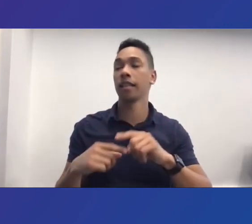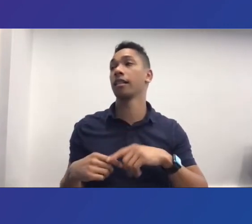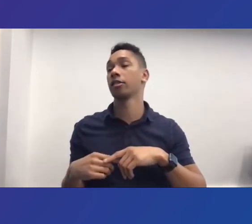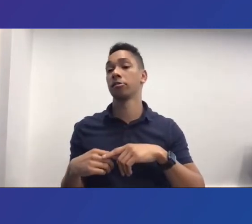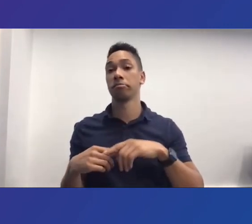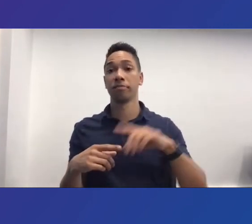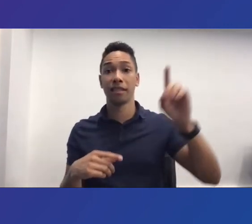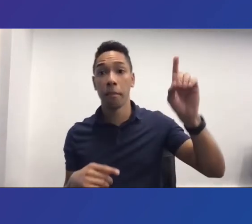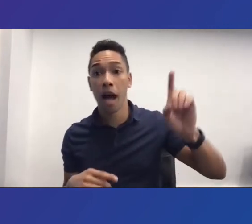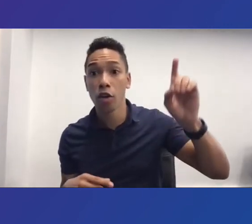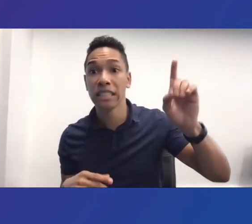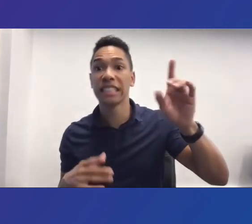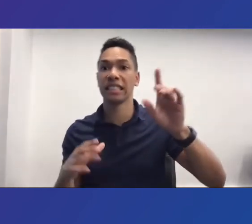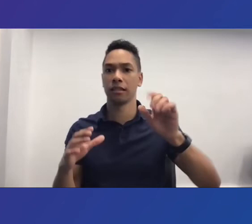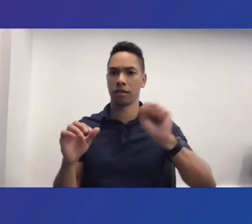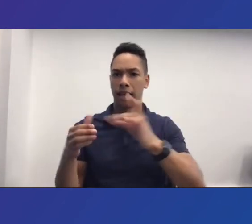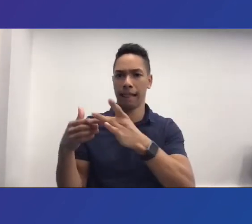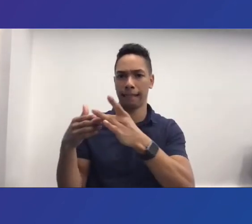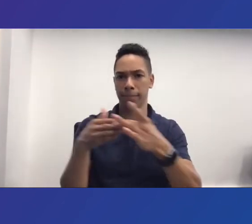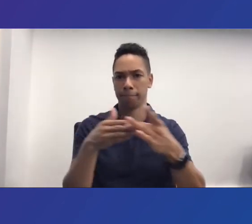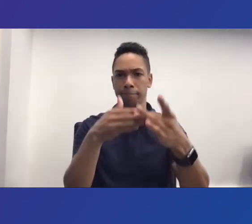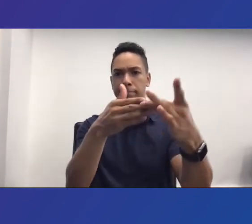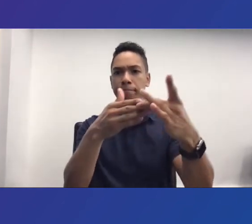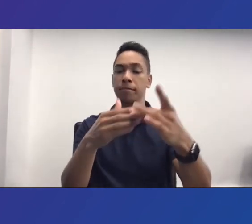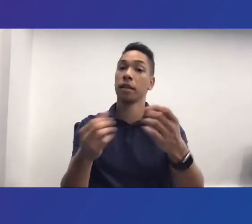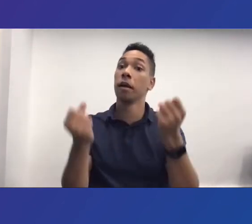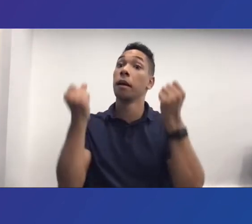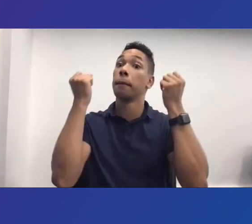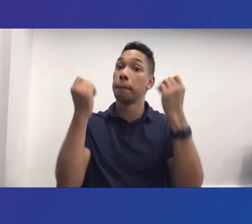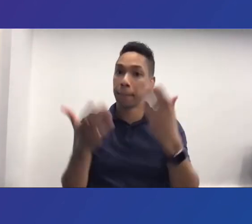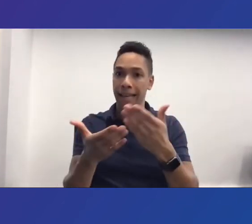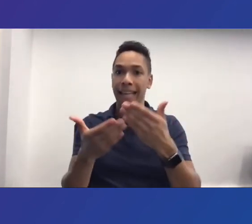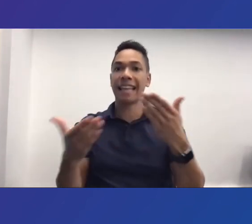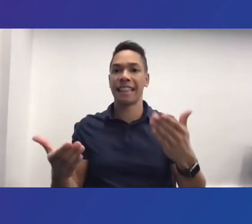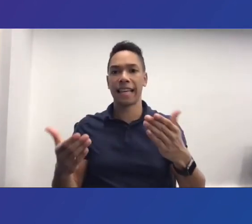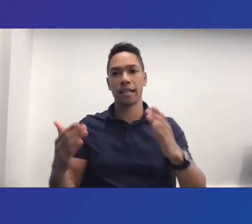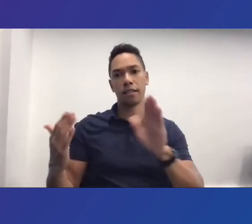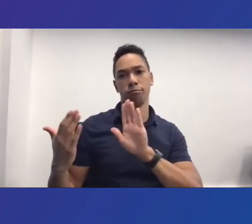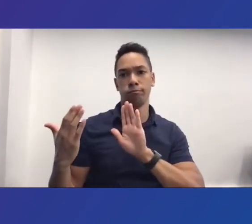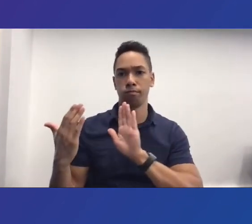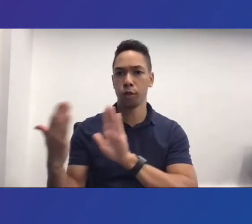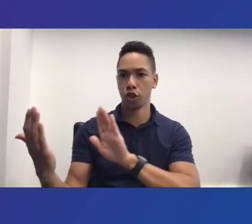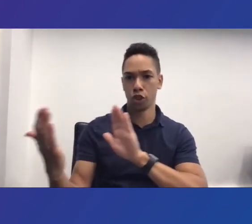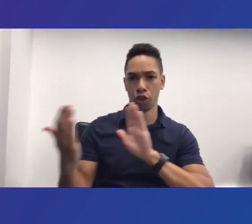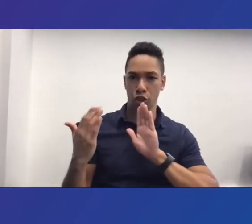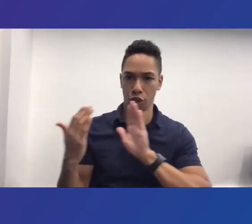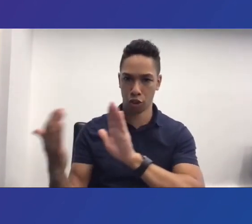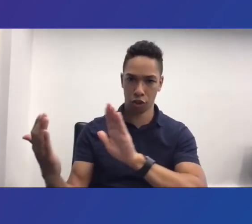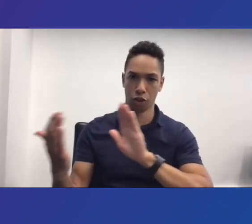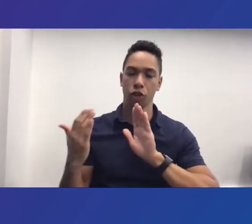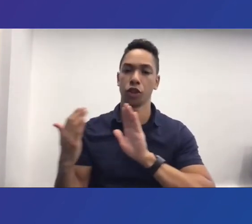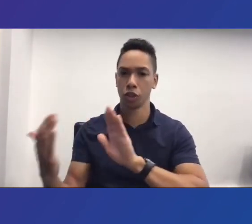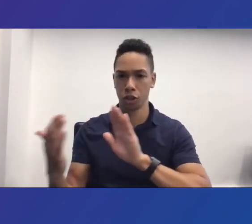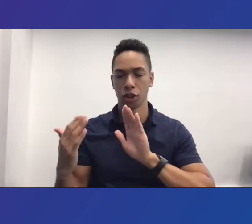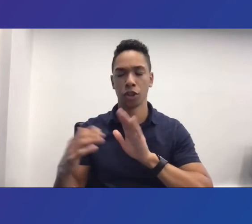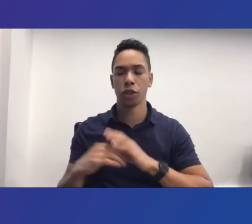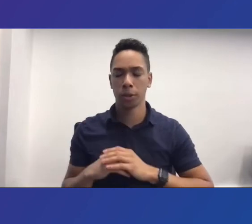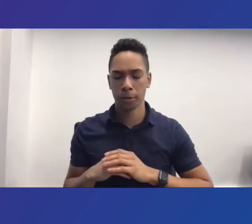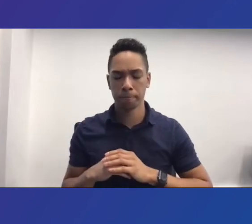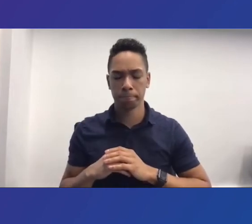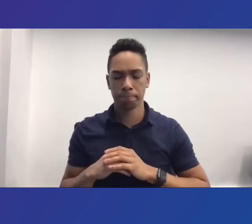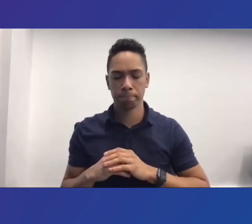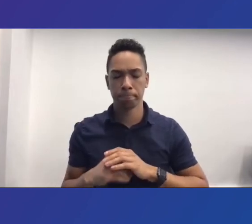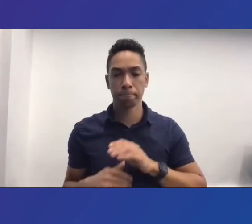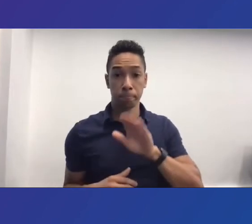and there are lots of things that are pushing back against that. How, in